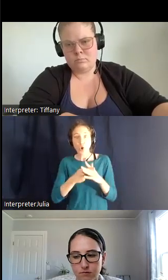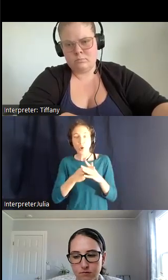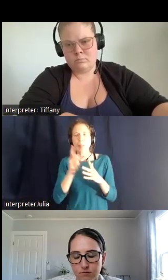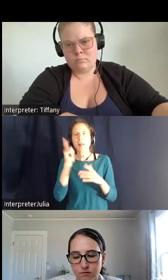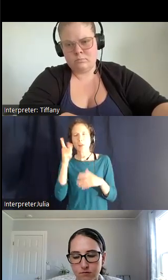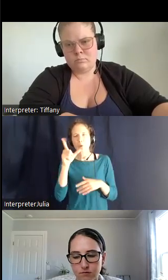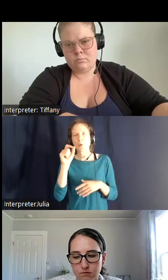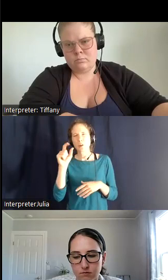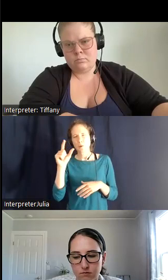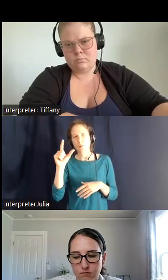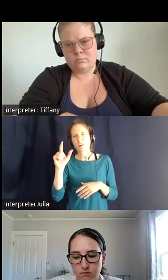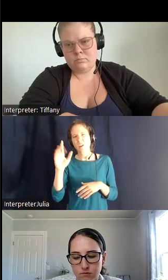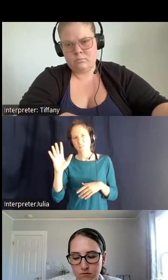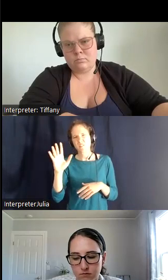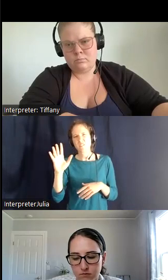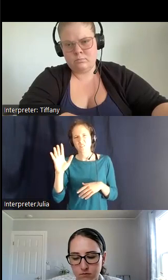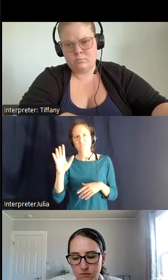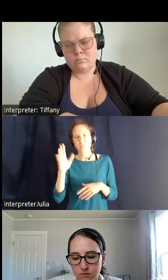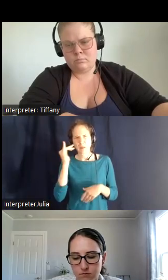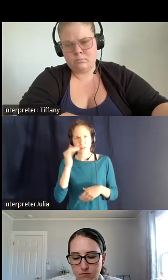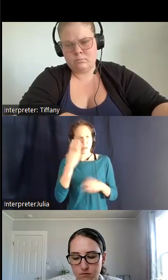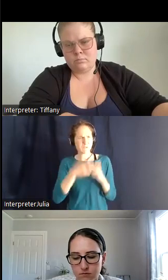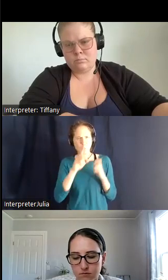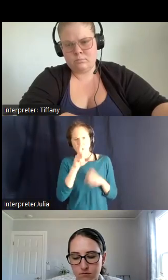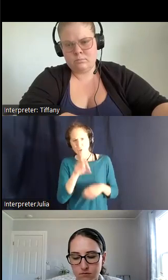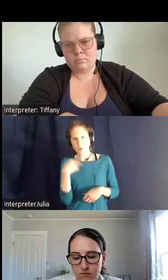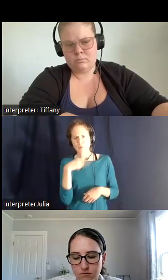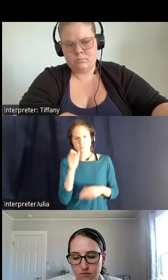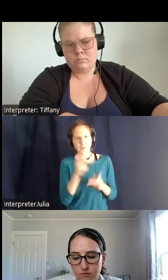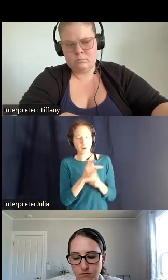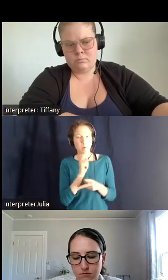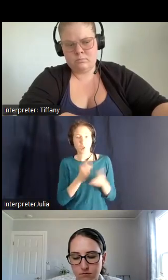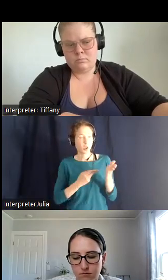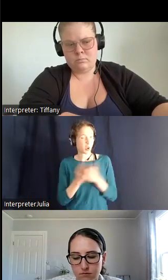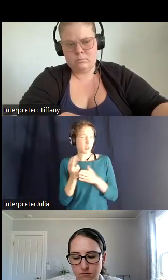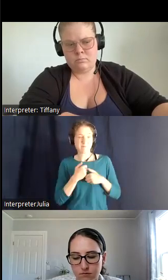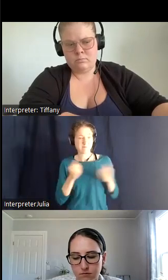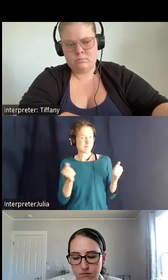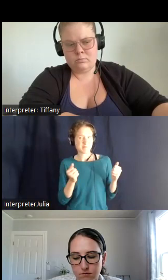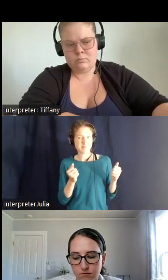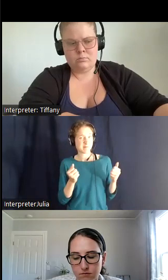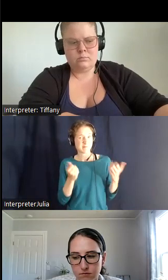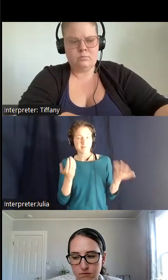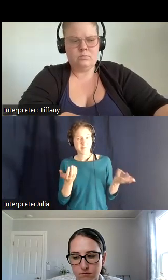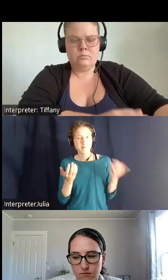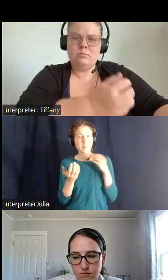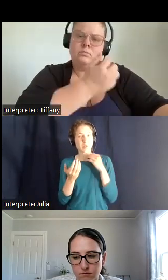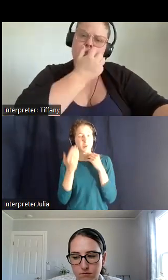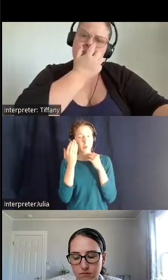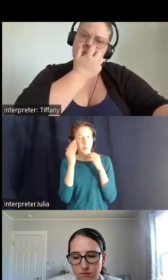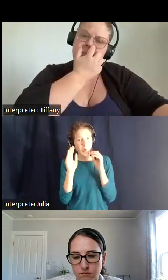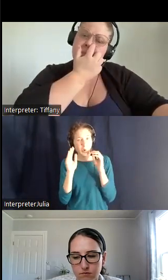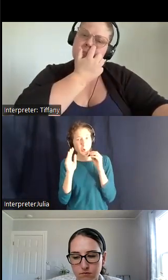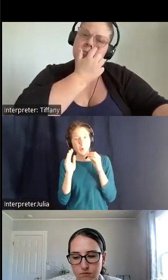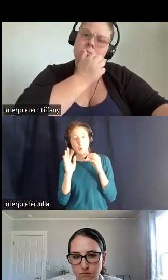like that. And I'll be transparent, we don't know whether we're going to house that